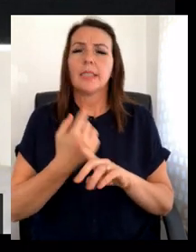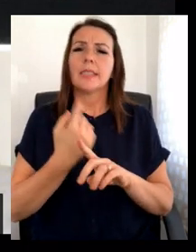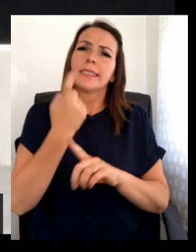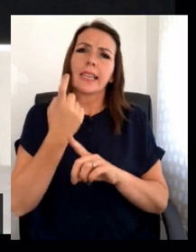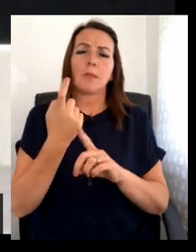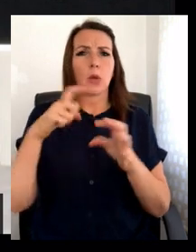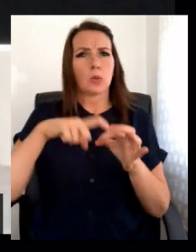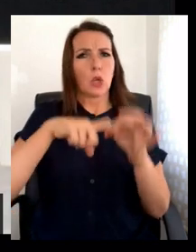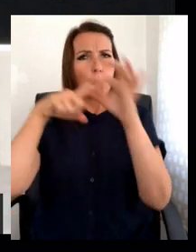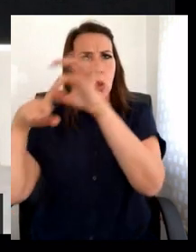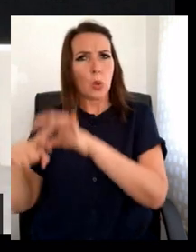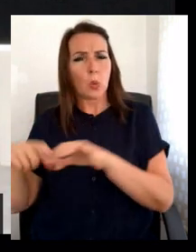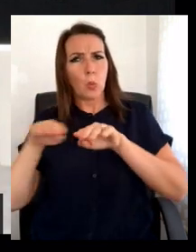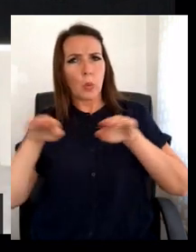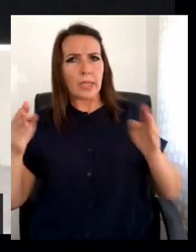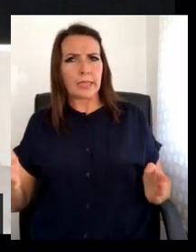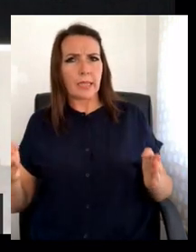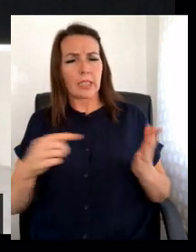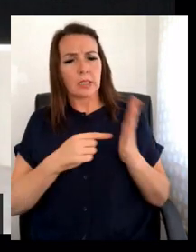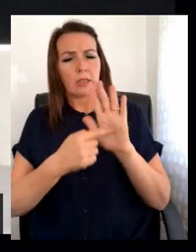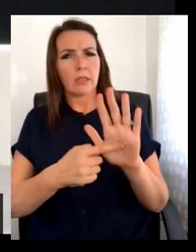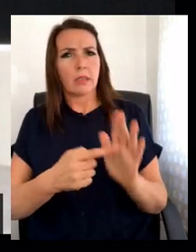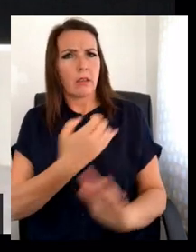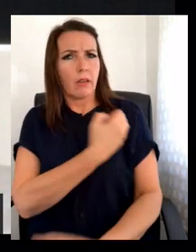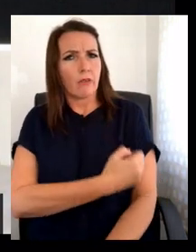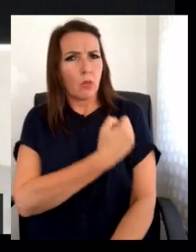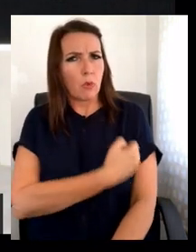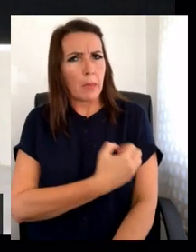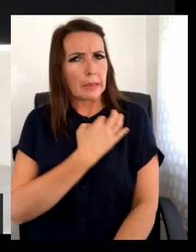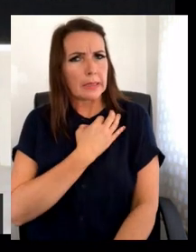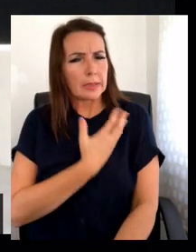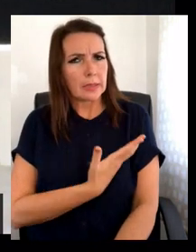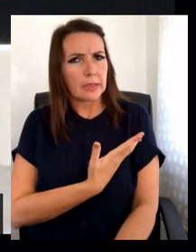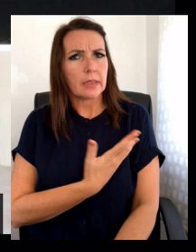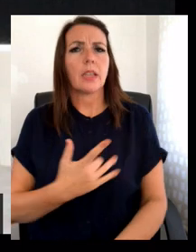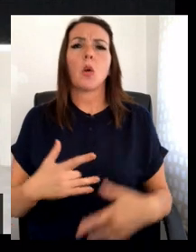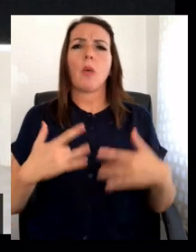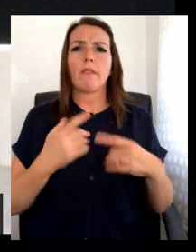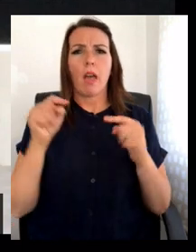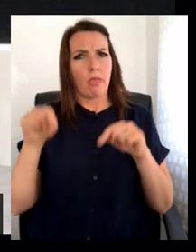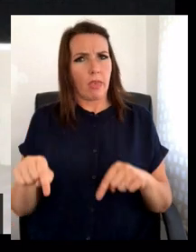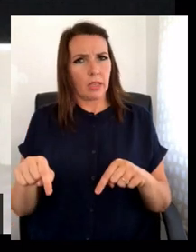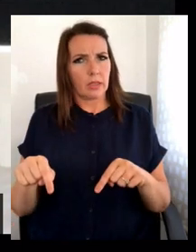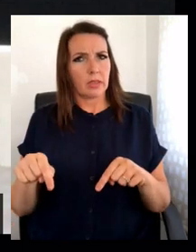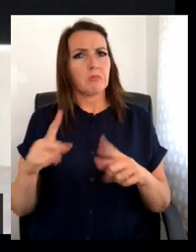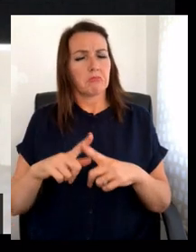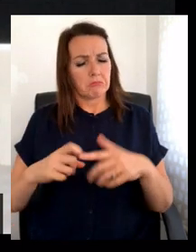stage in Corona. And this was a piece that, you know, thoroughly developed and evolved out of the situation